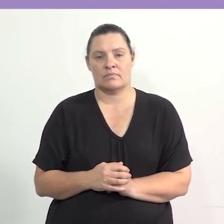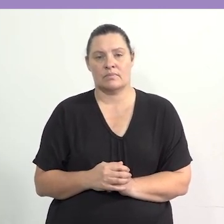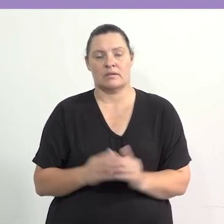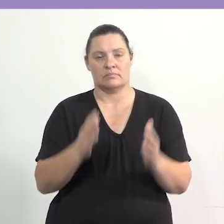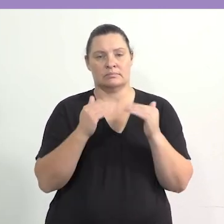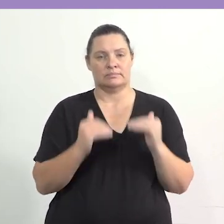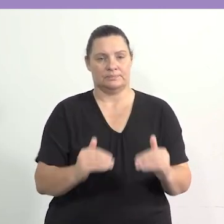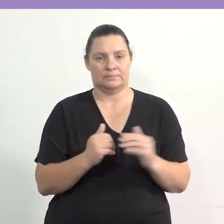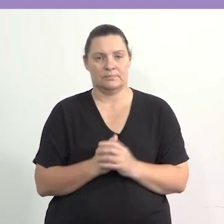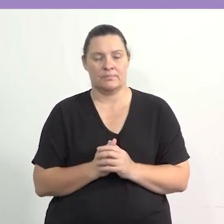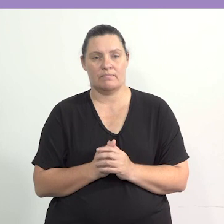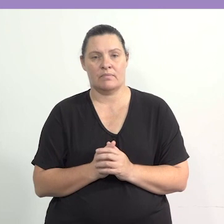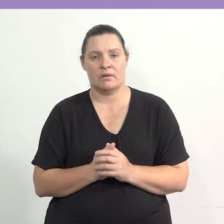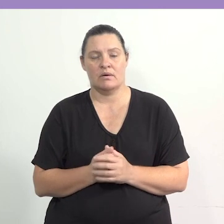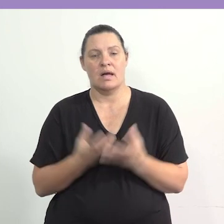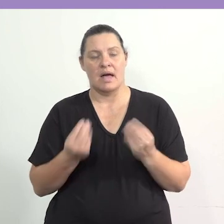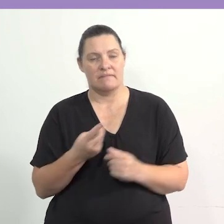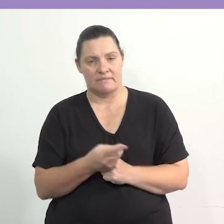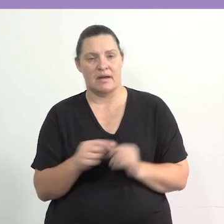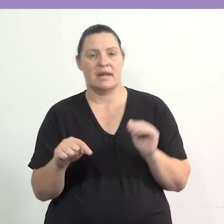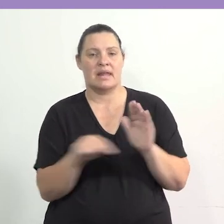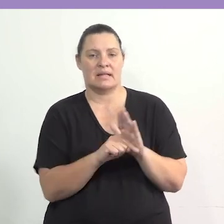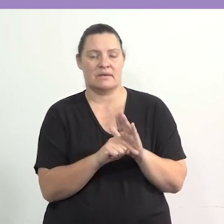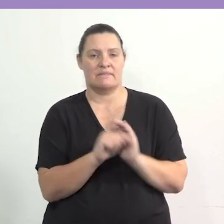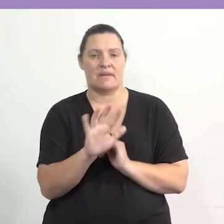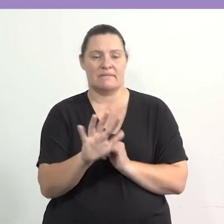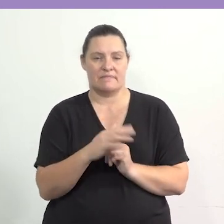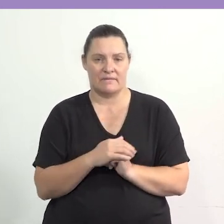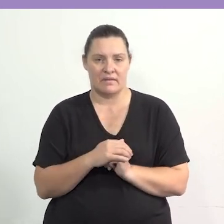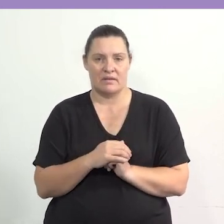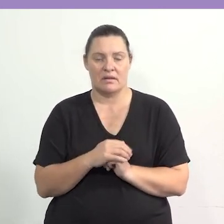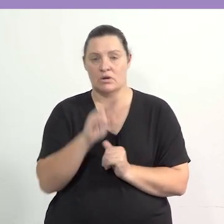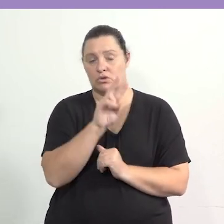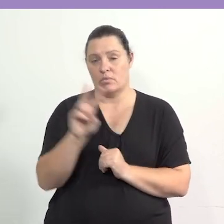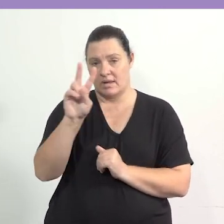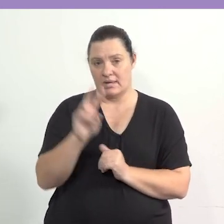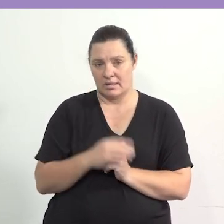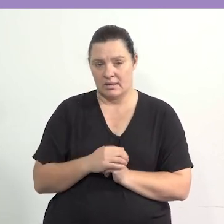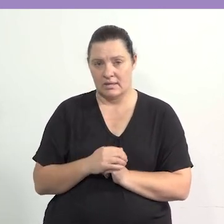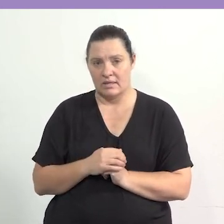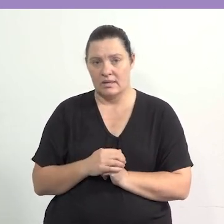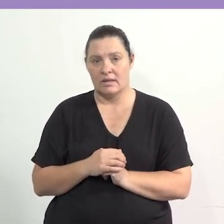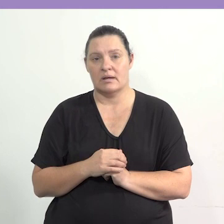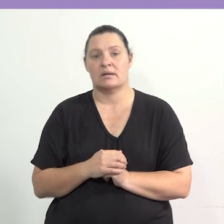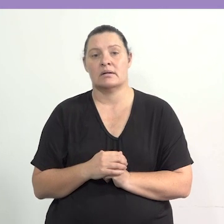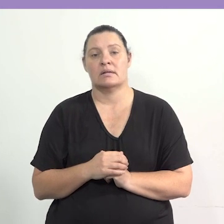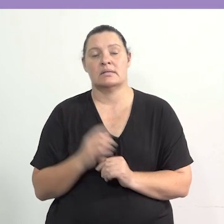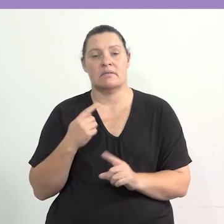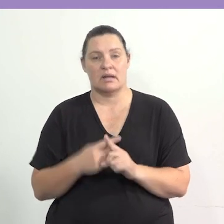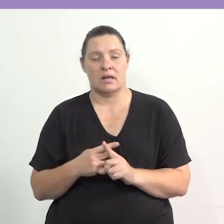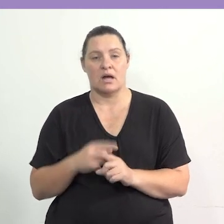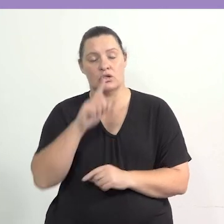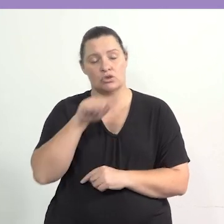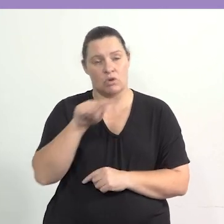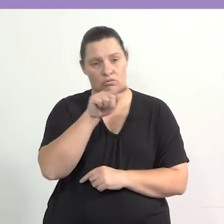Let's move on to the next one. We have there a negative 5 squared divided by the